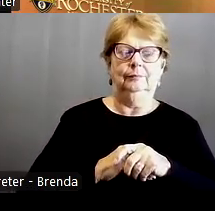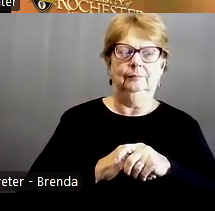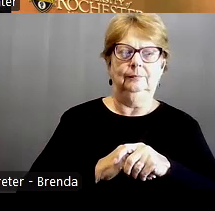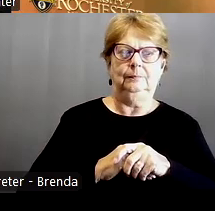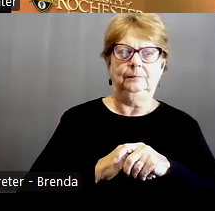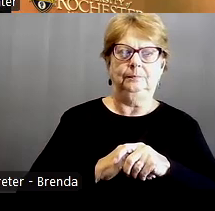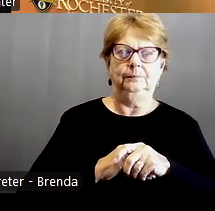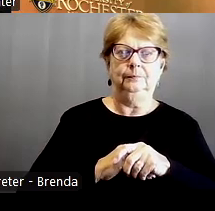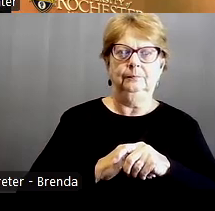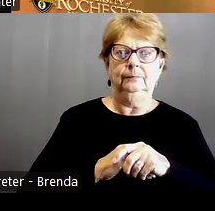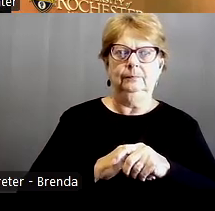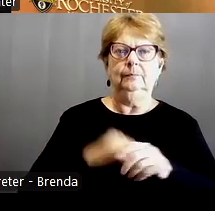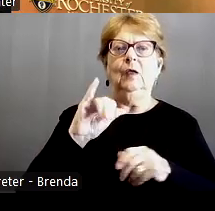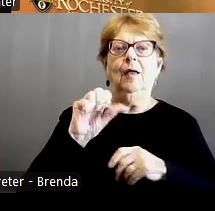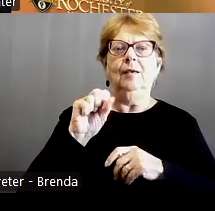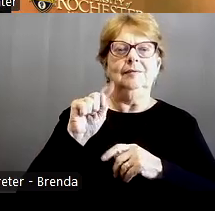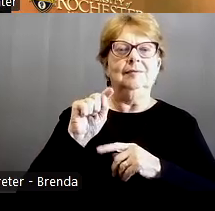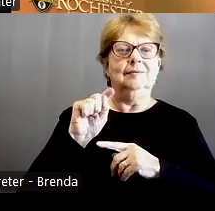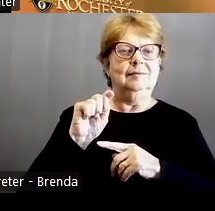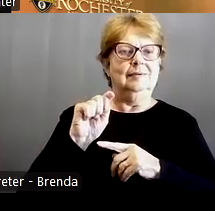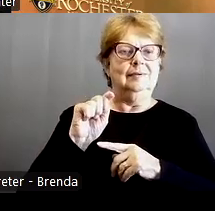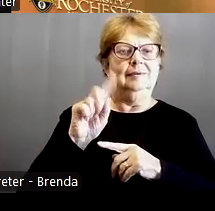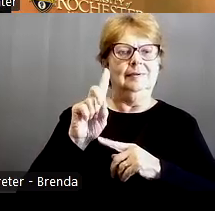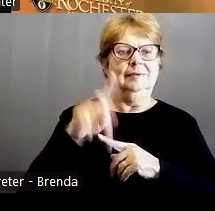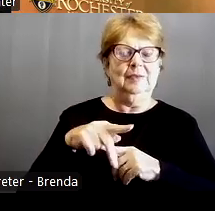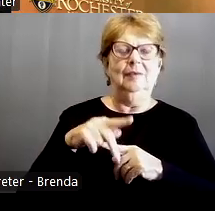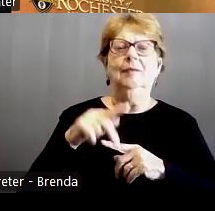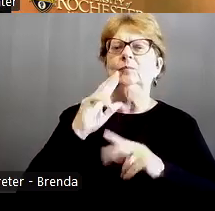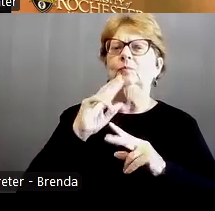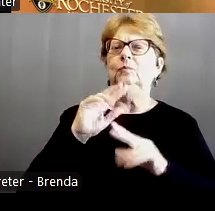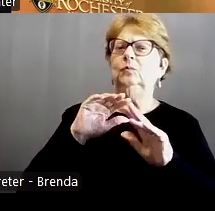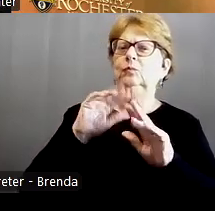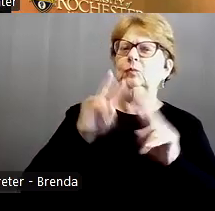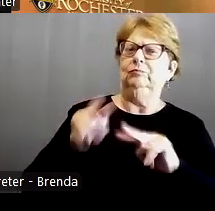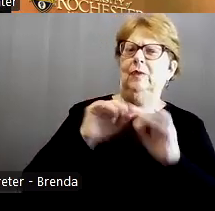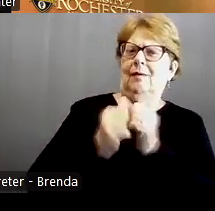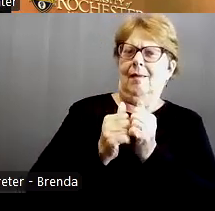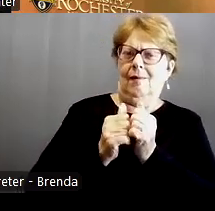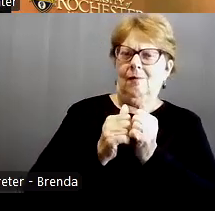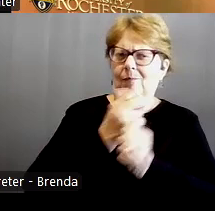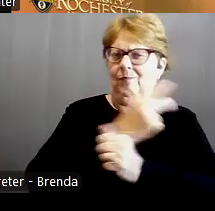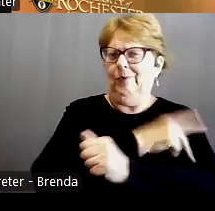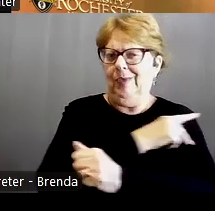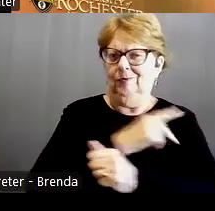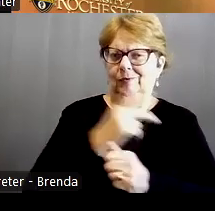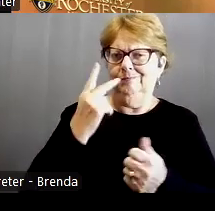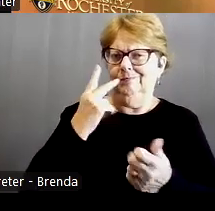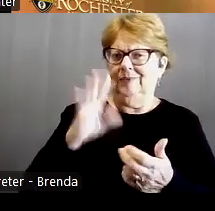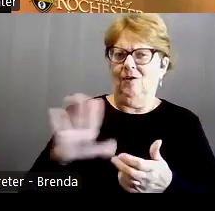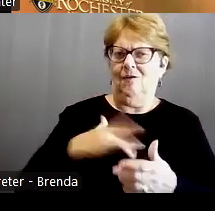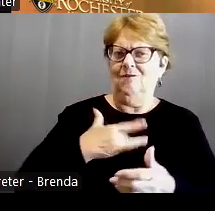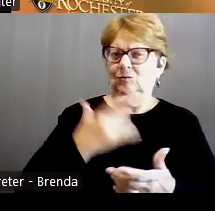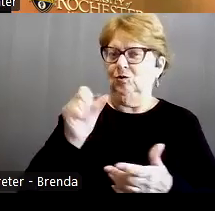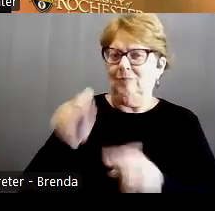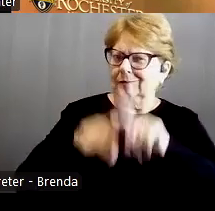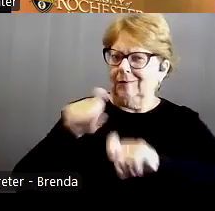In the IESTDP, we look to help the patient see their feelings, simply by asking what they're feeling quite often, help them see how